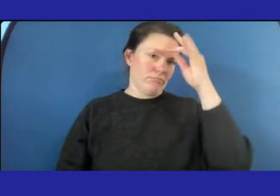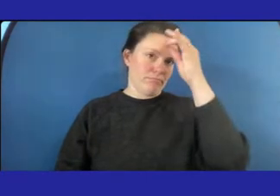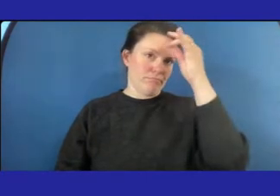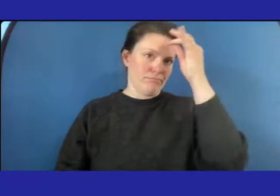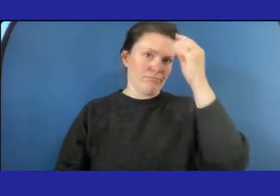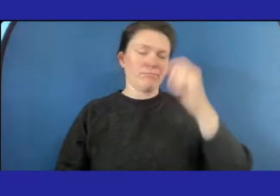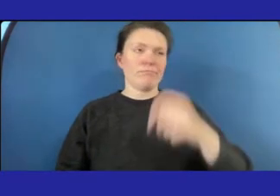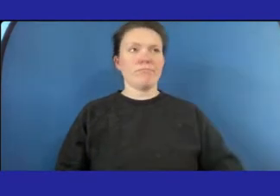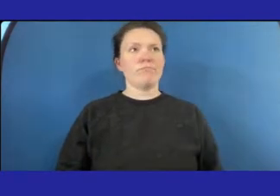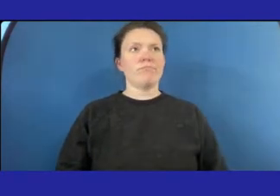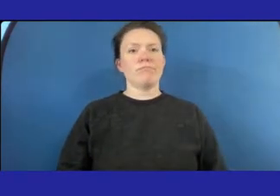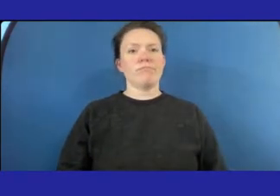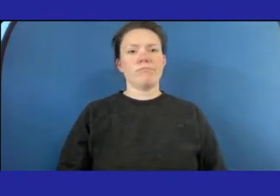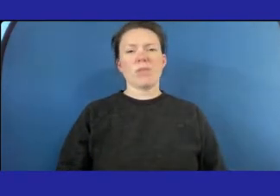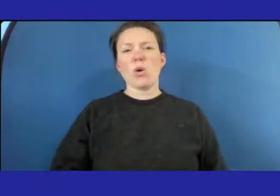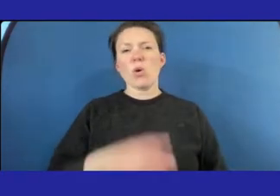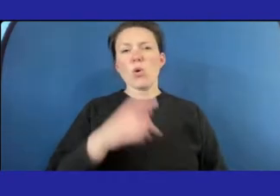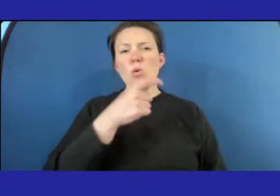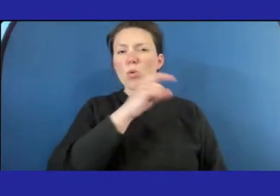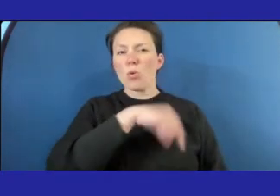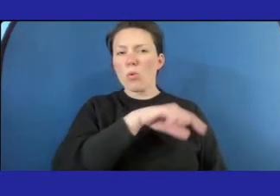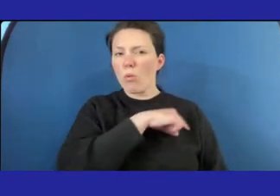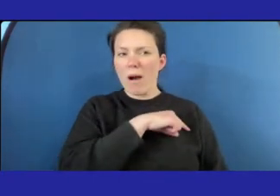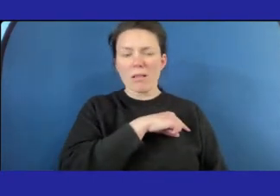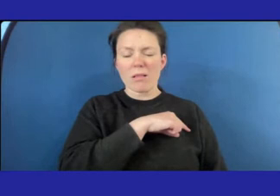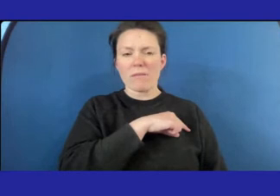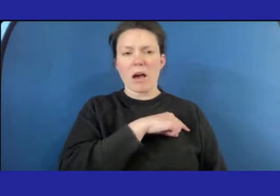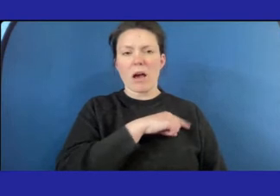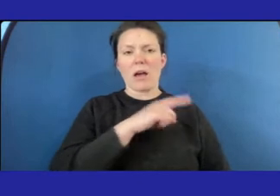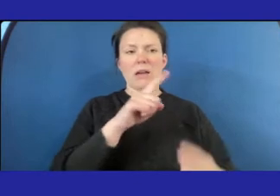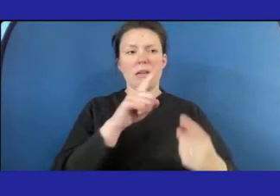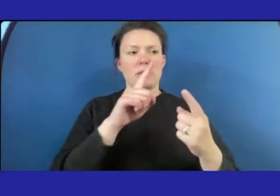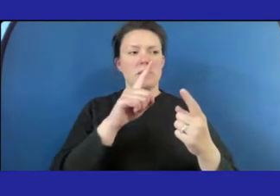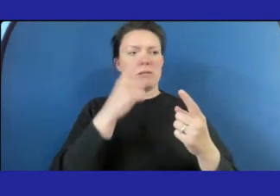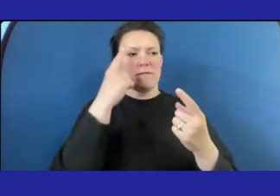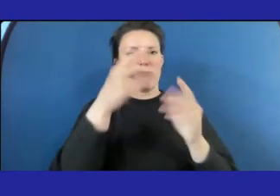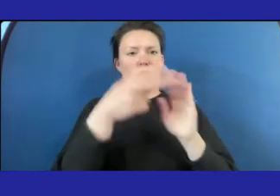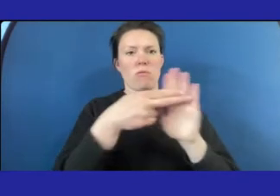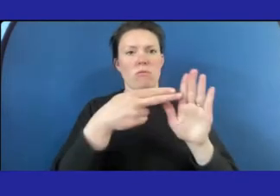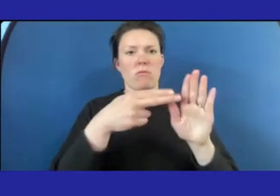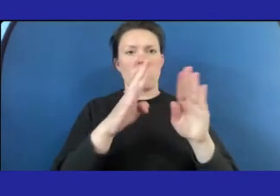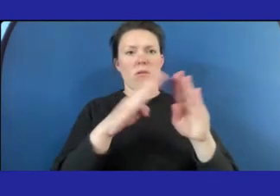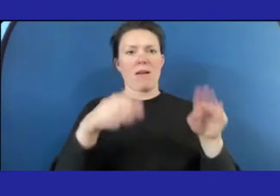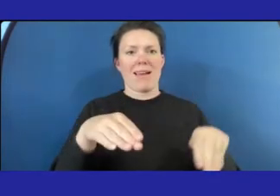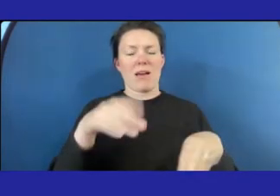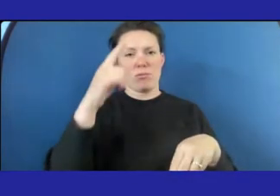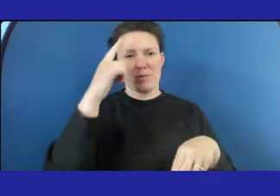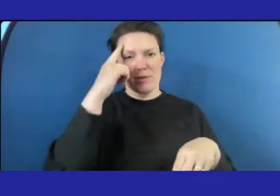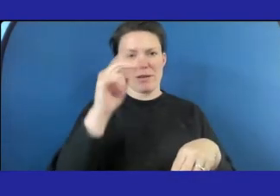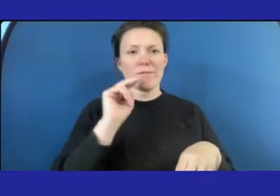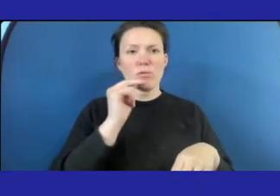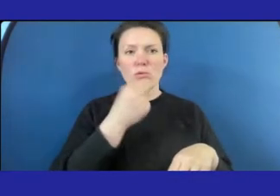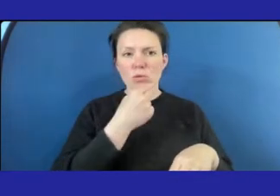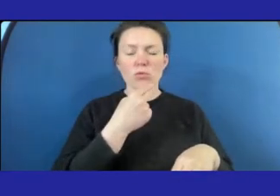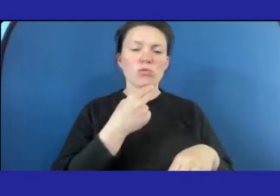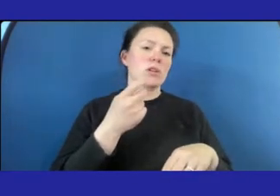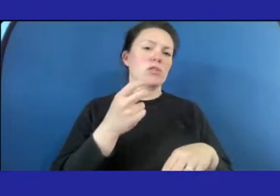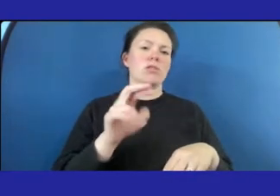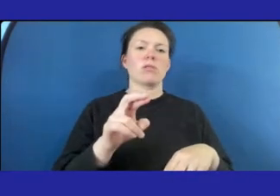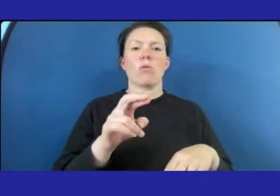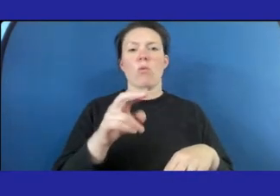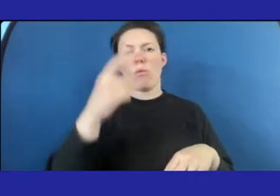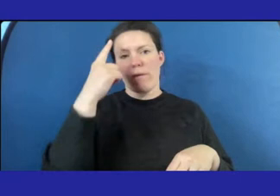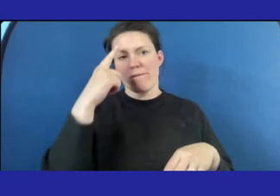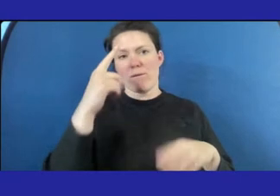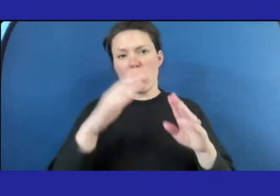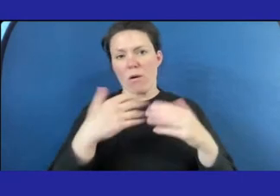one, who qualifies in the first instance to be coded as housing poor, nutrition poor? And then, of